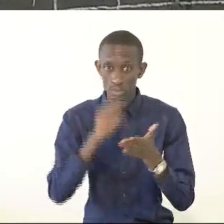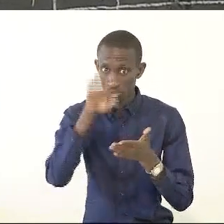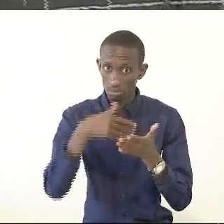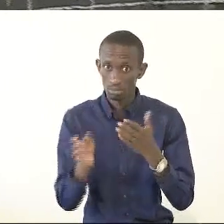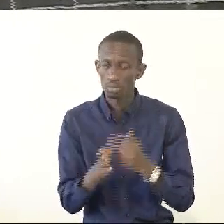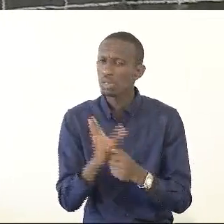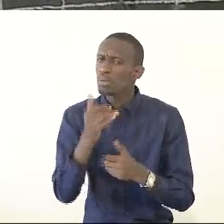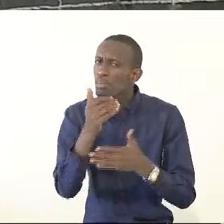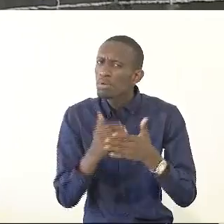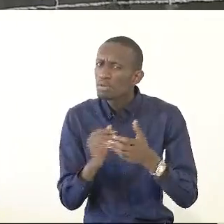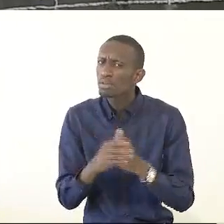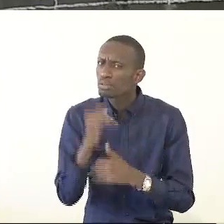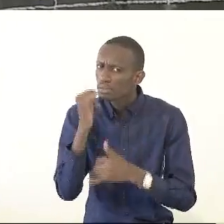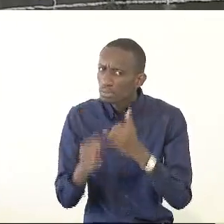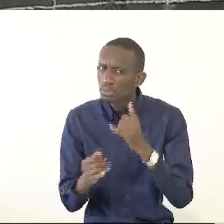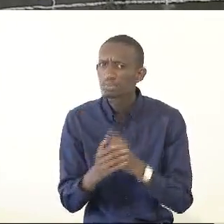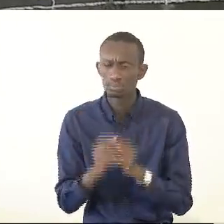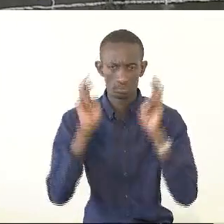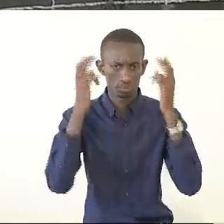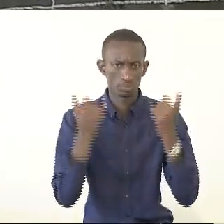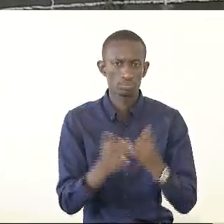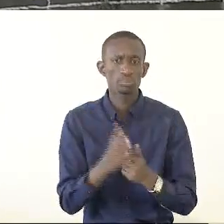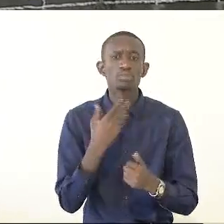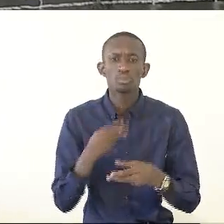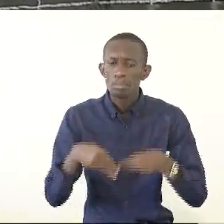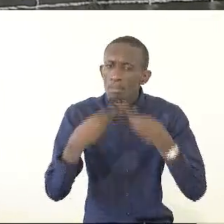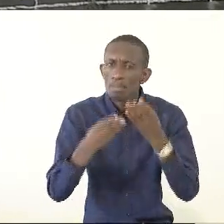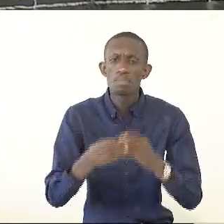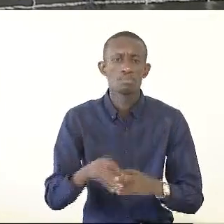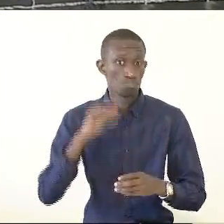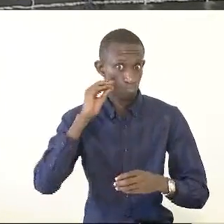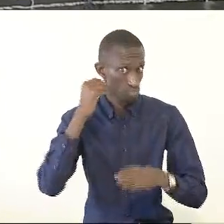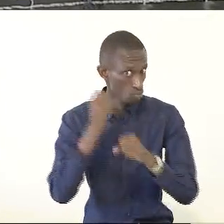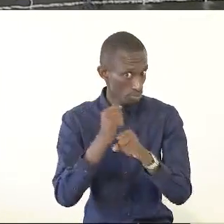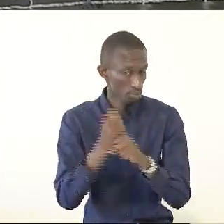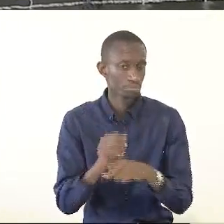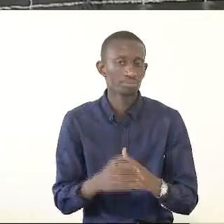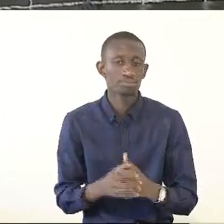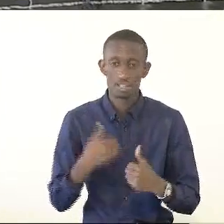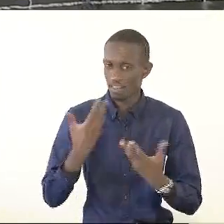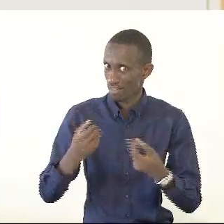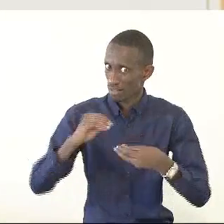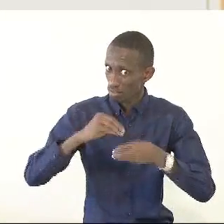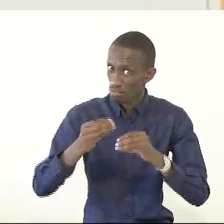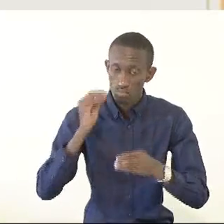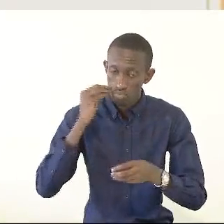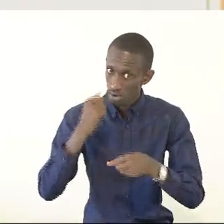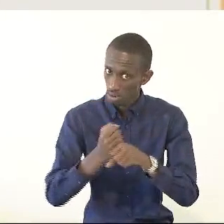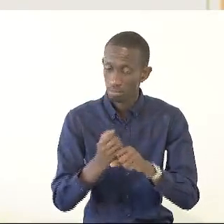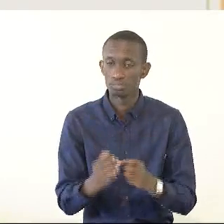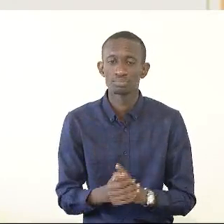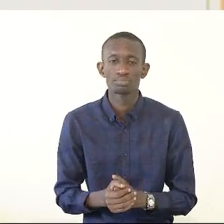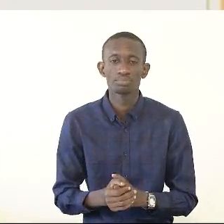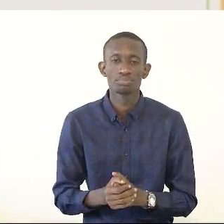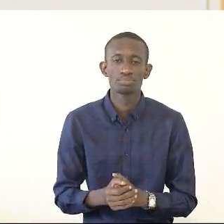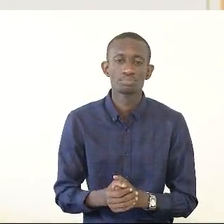Before I finish my lesson, I want to leave you with a homework. I have a homework for you, and from homework,